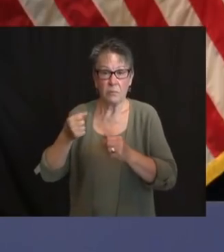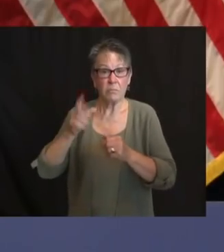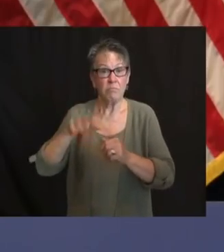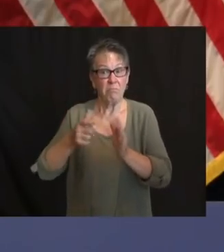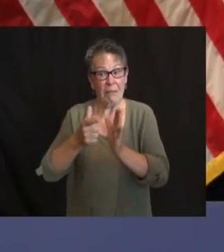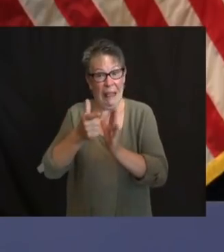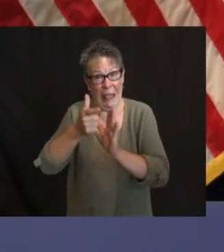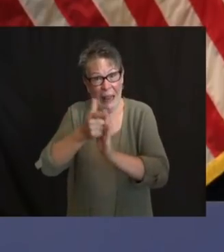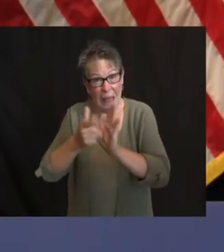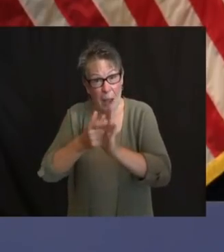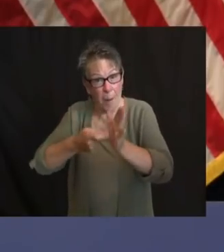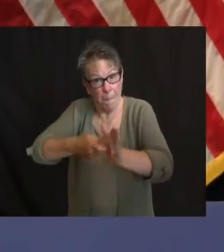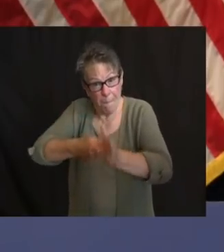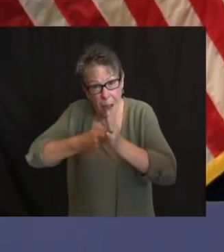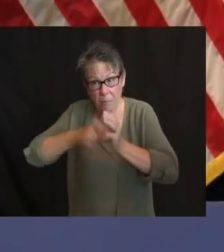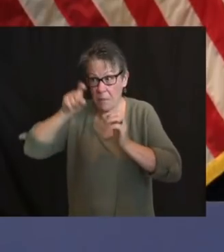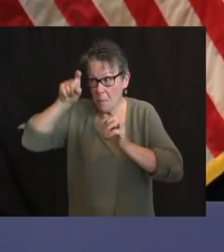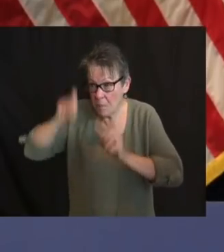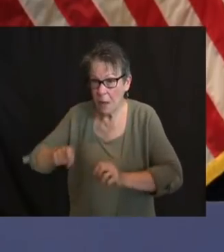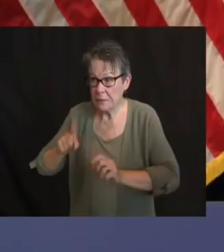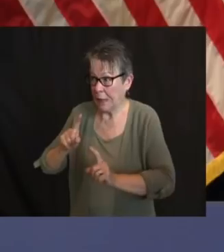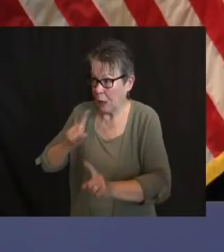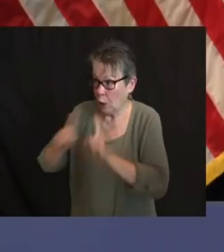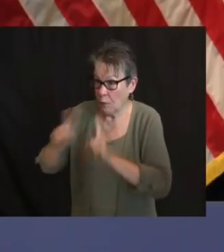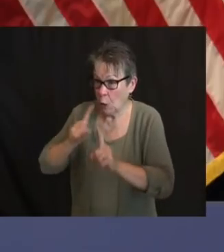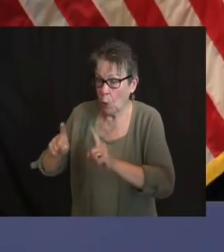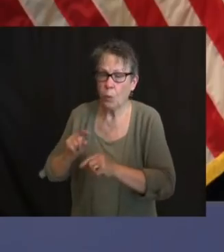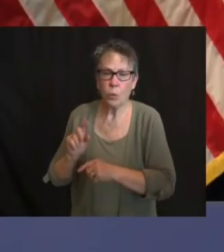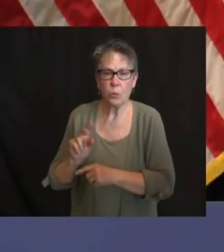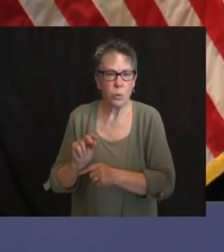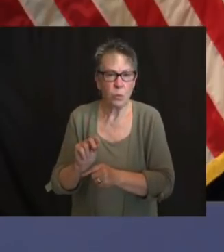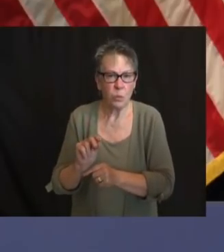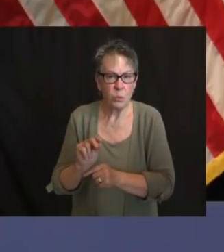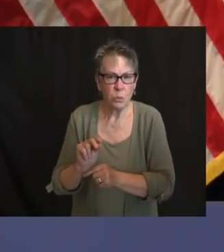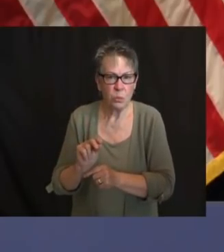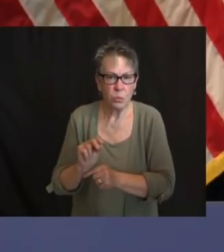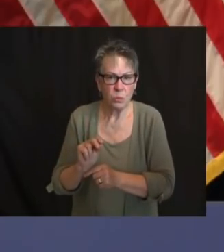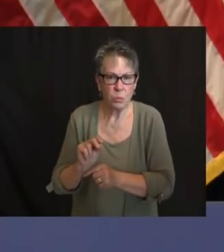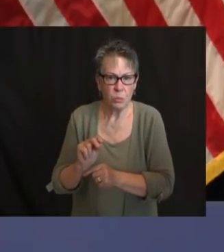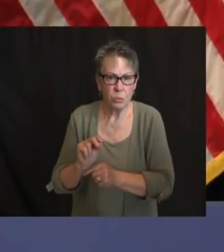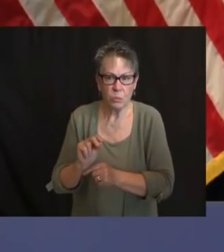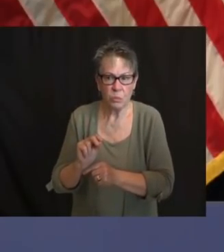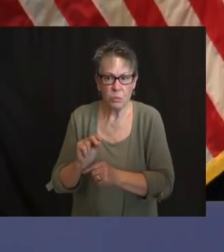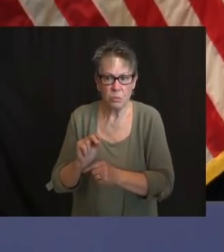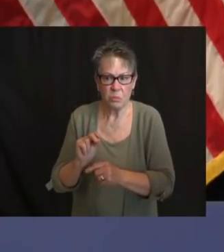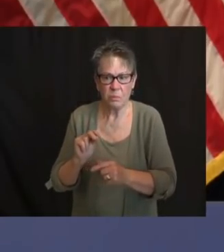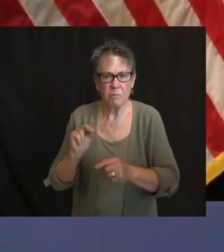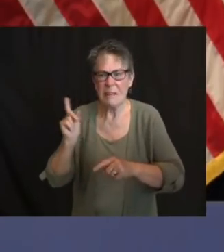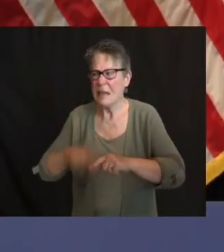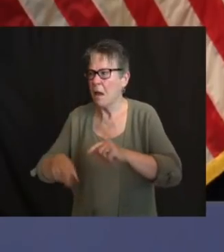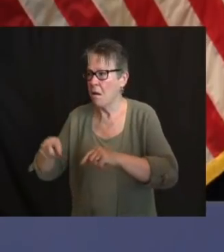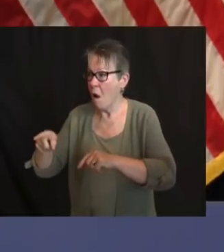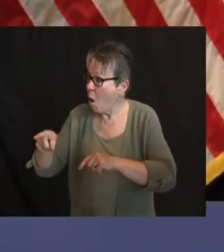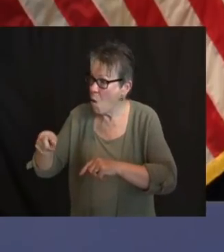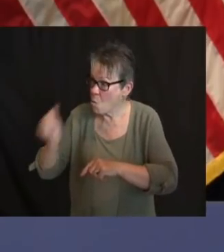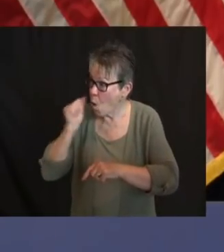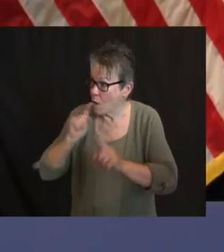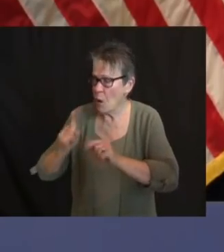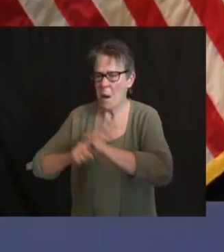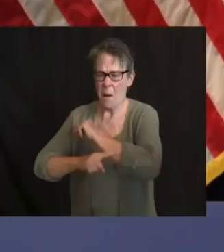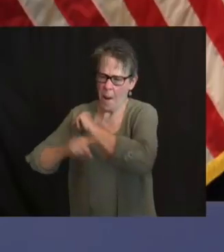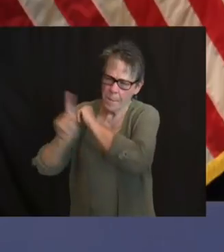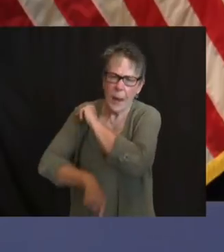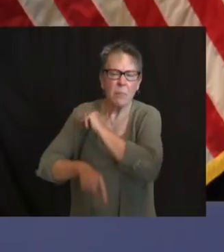It is an abrogation of personal responsibility. I'm not sure there's a legal consequence. I think I've said everything I'm going to say about the Assemblyman, and